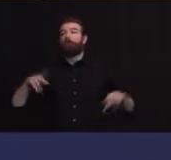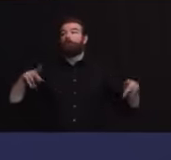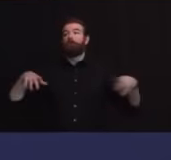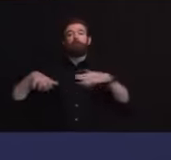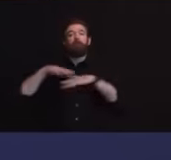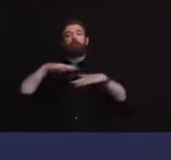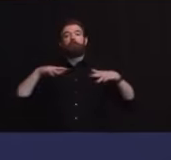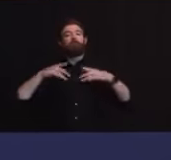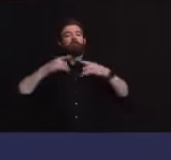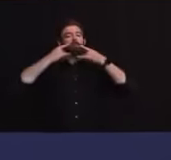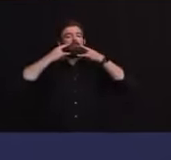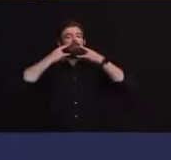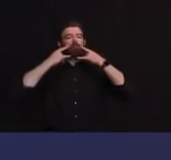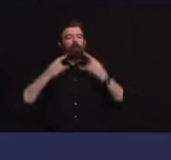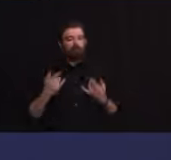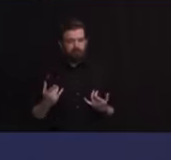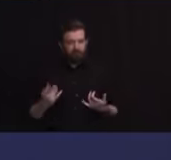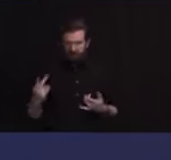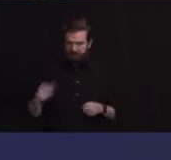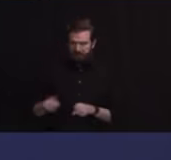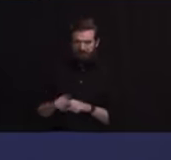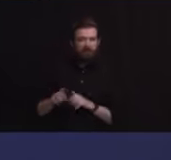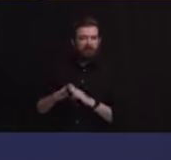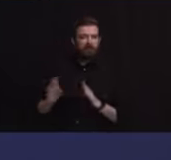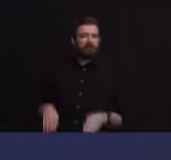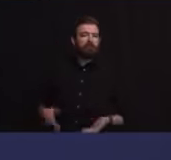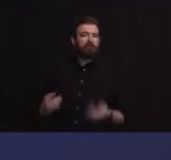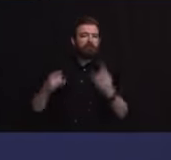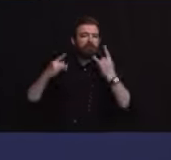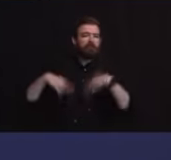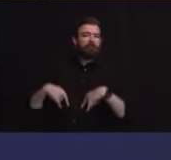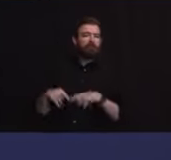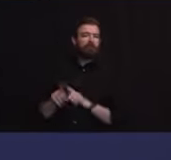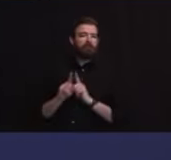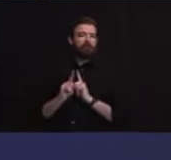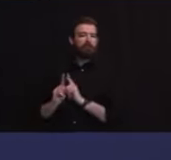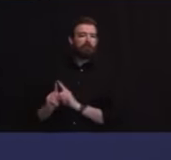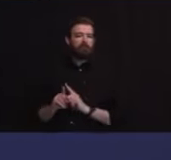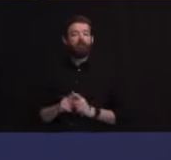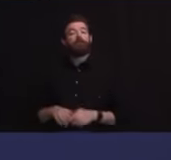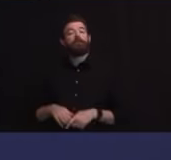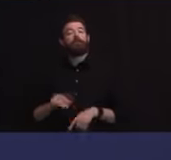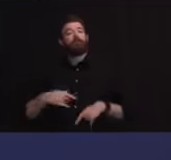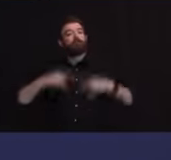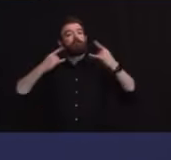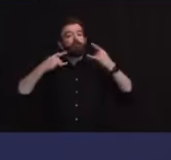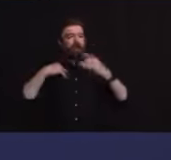household. It's habit. I think I'm sort of in the better safe than sorry.